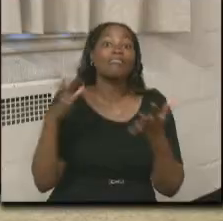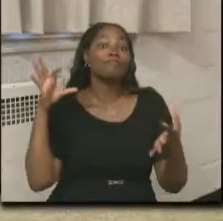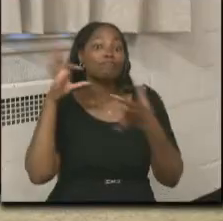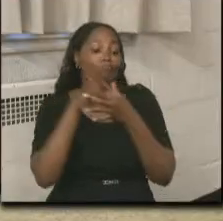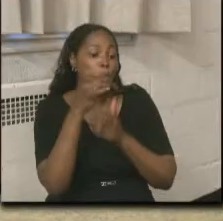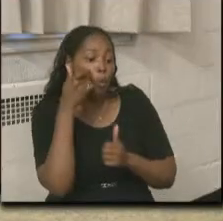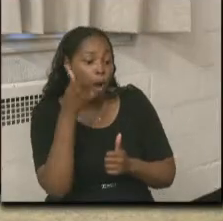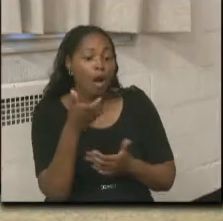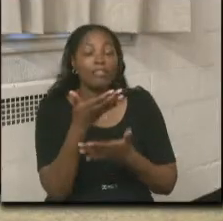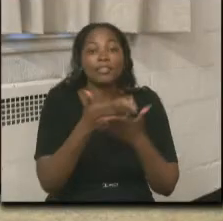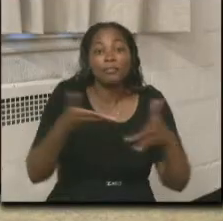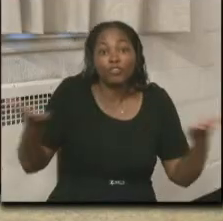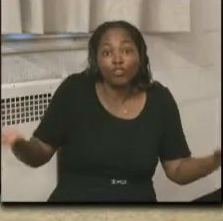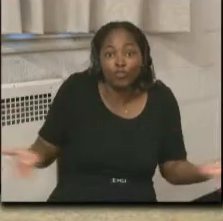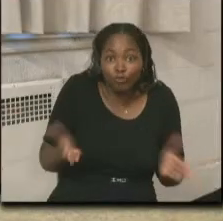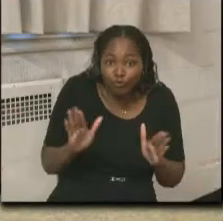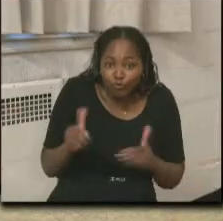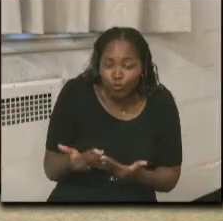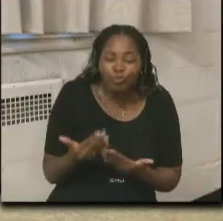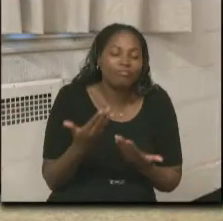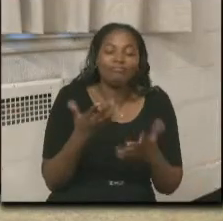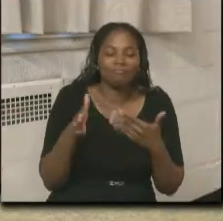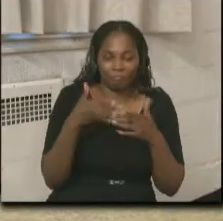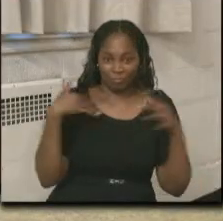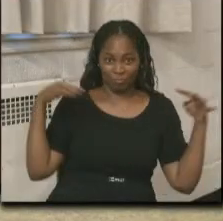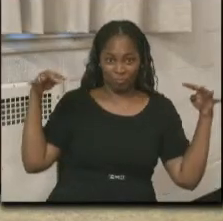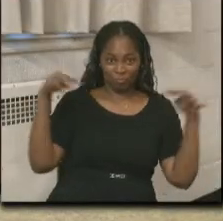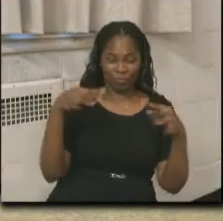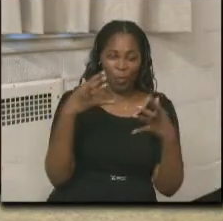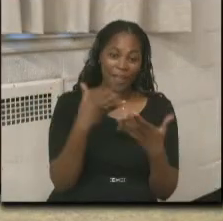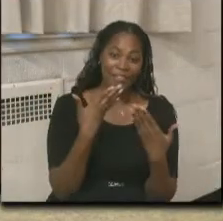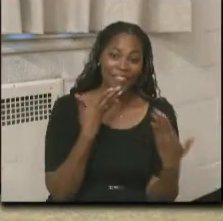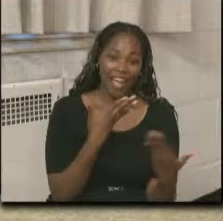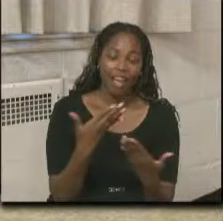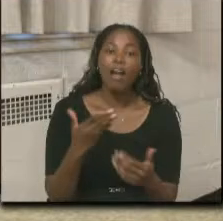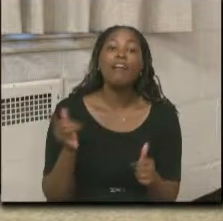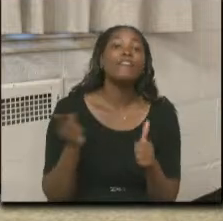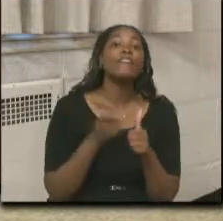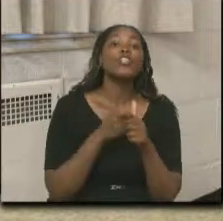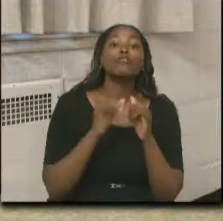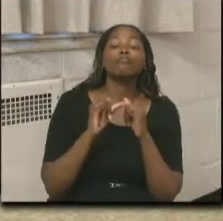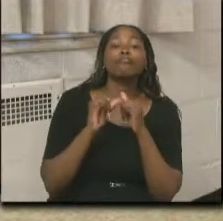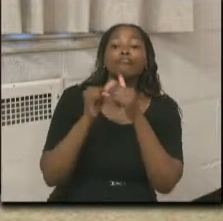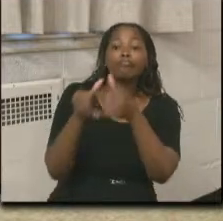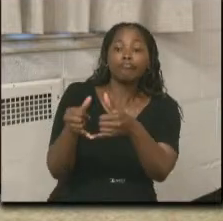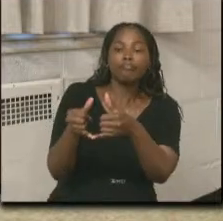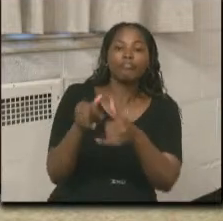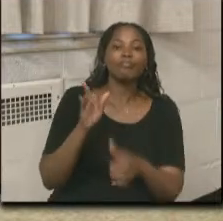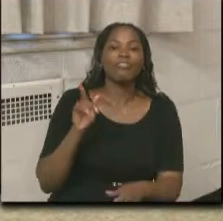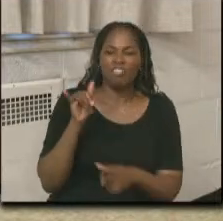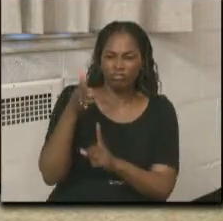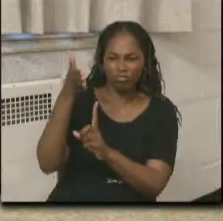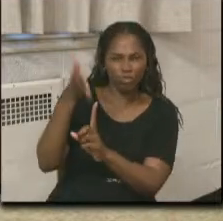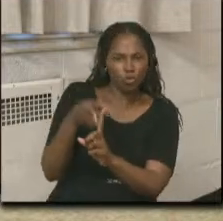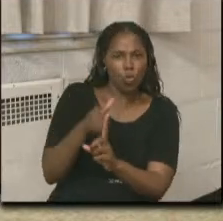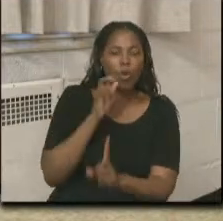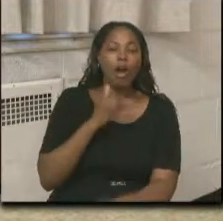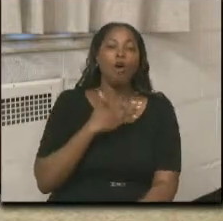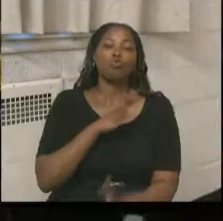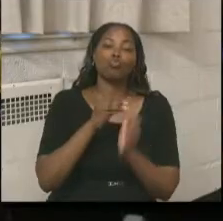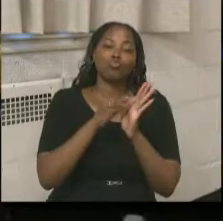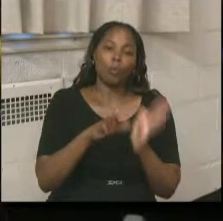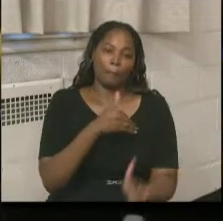just simply want to say thank you. So our first award recipient is our student member of the board. If you would come forward,